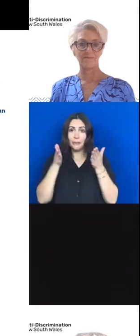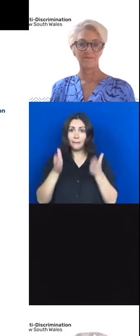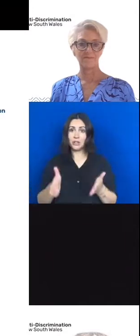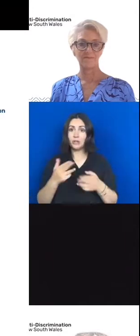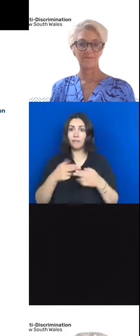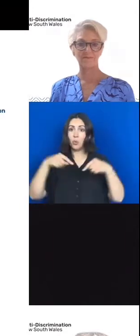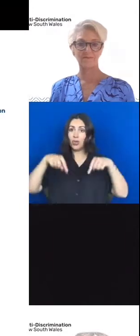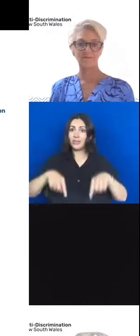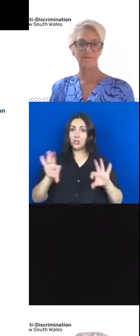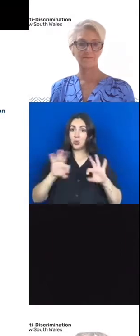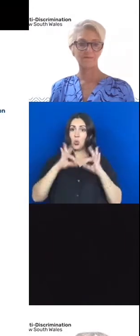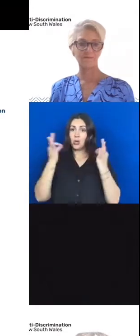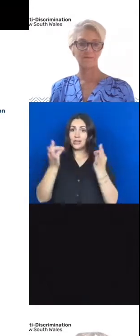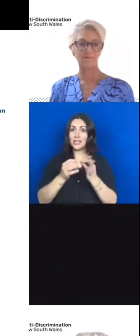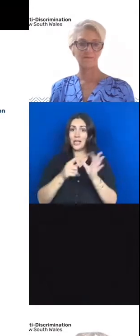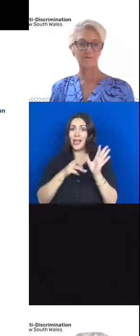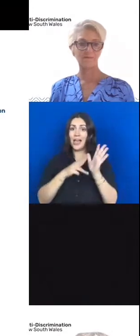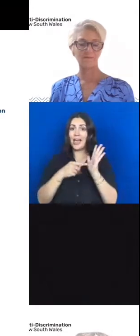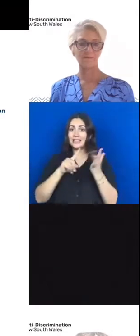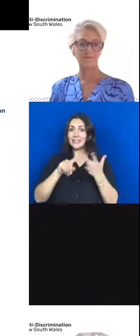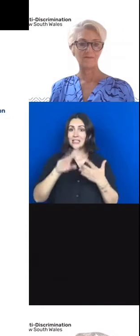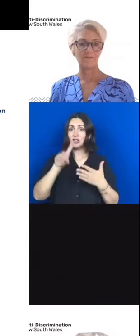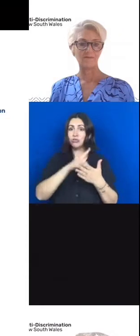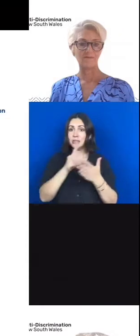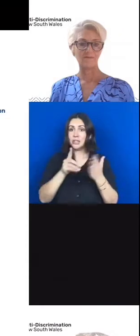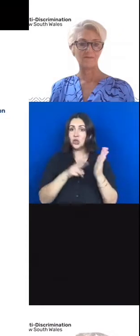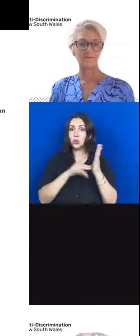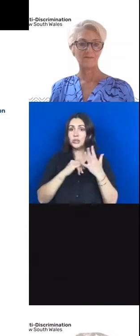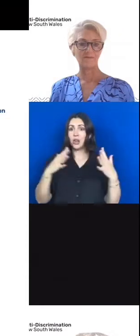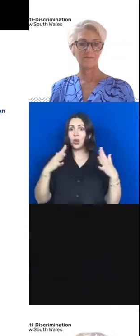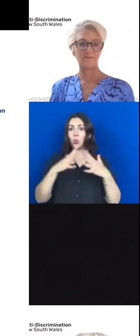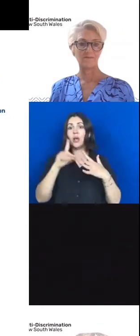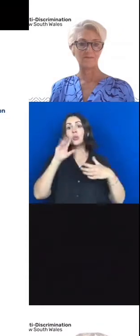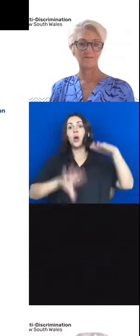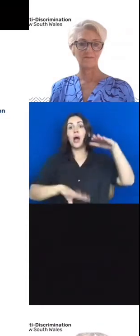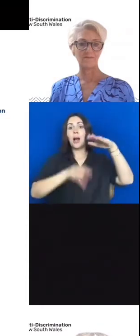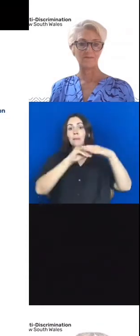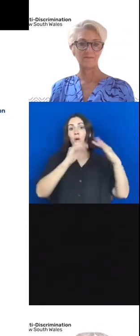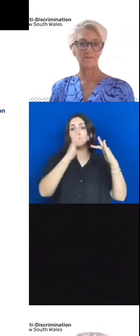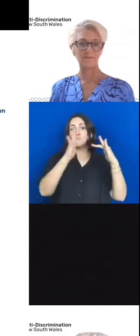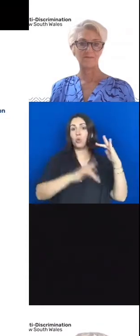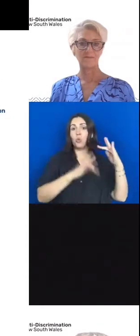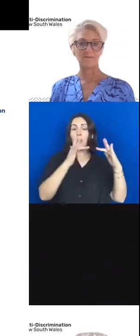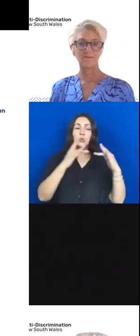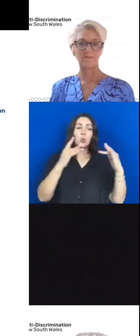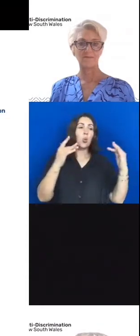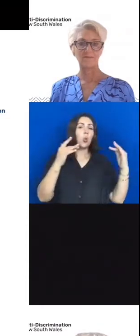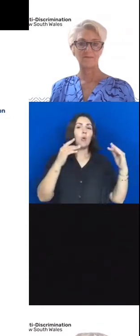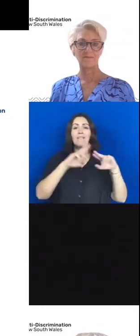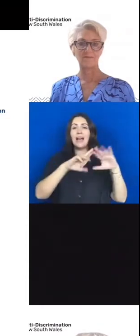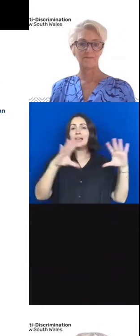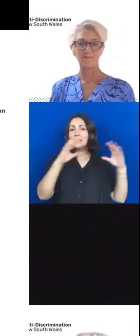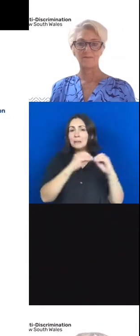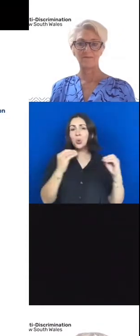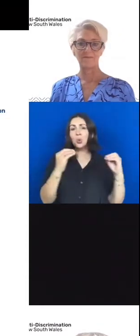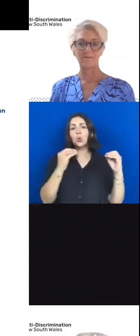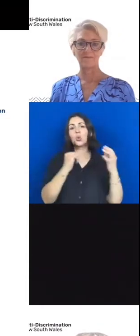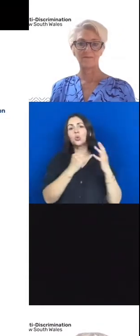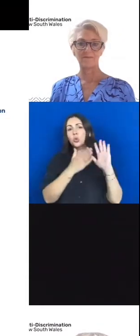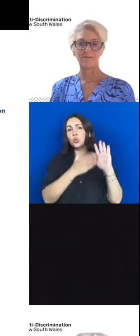Wales to publish the meeting on our Anti-Discrimination New South Wales social platforms.